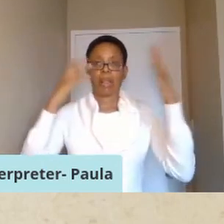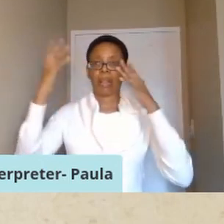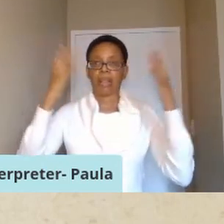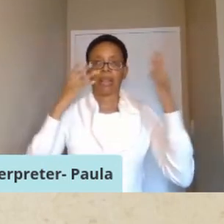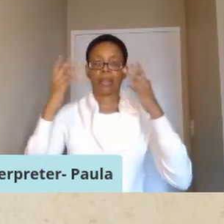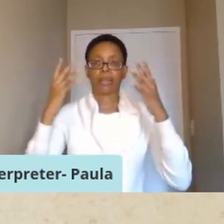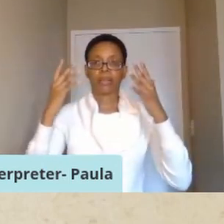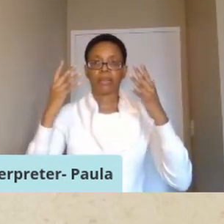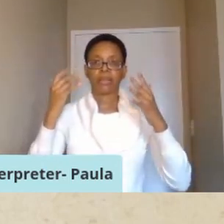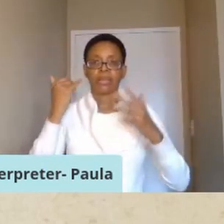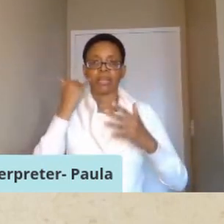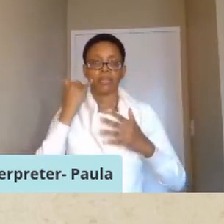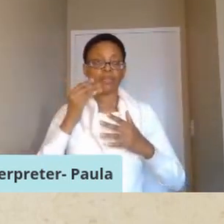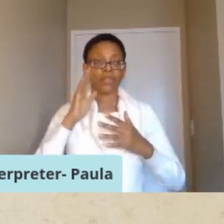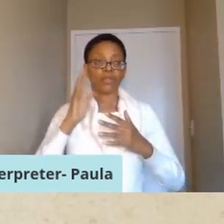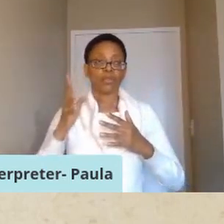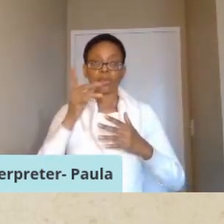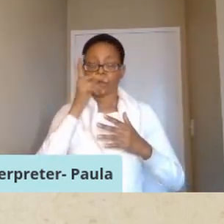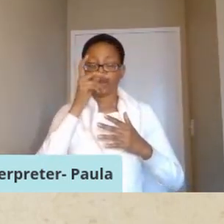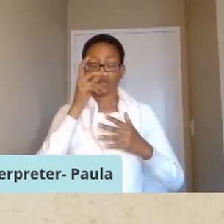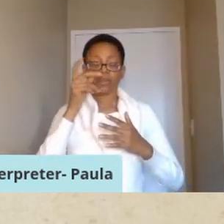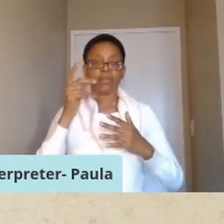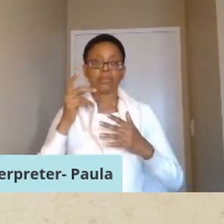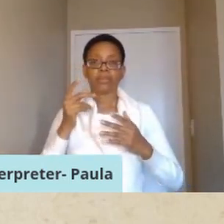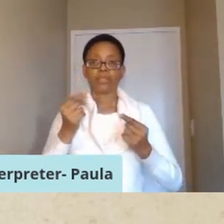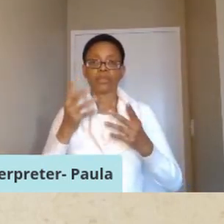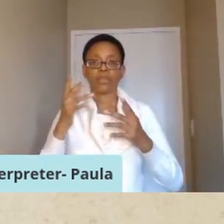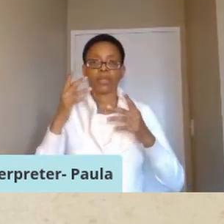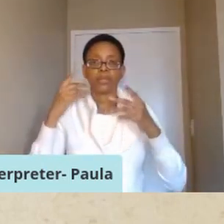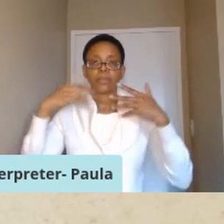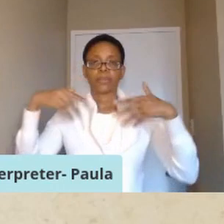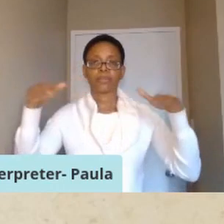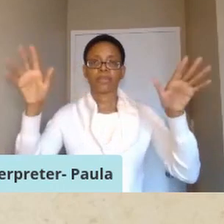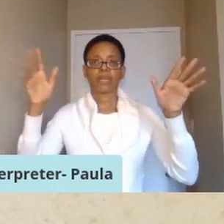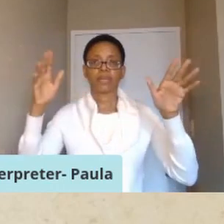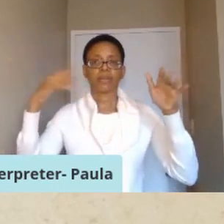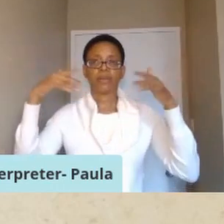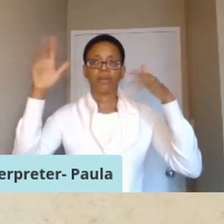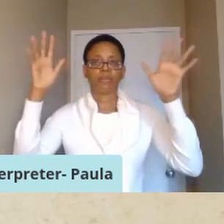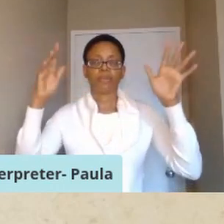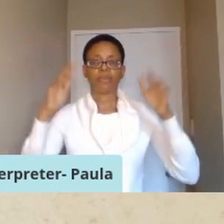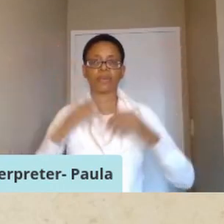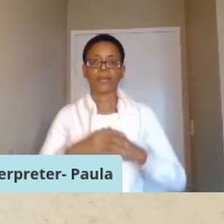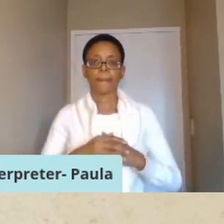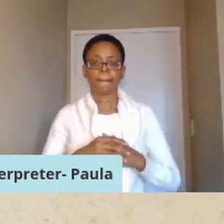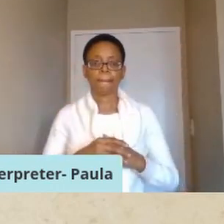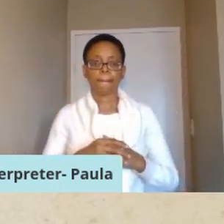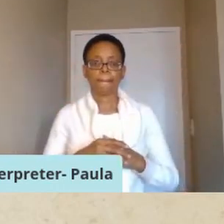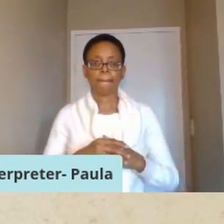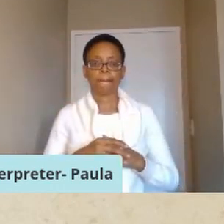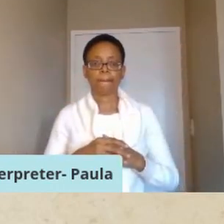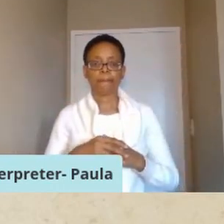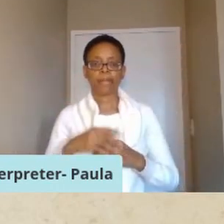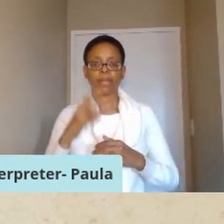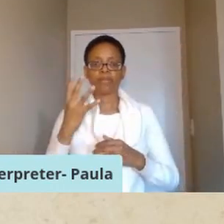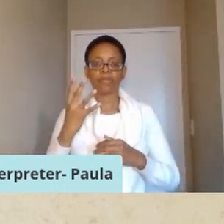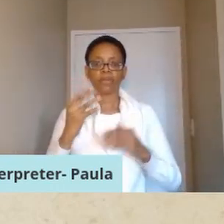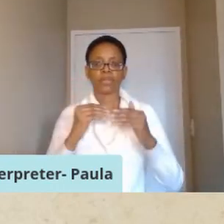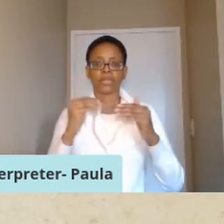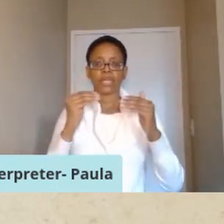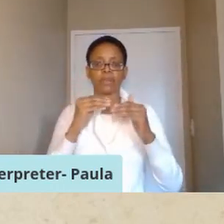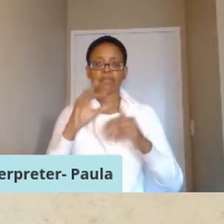they disperse. So FERHA has 4 stages, 4 steps. The first one is building trust.